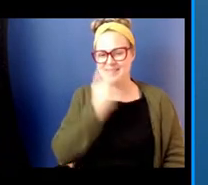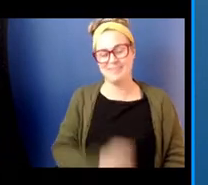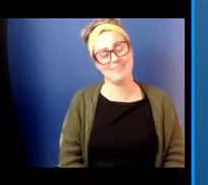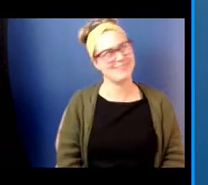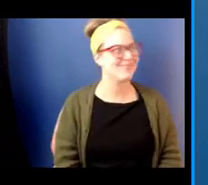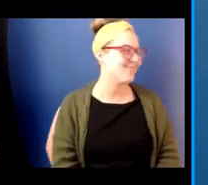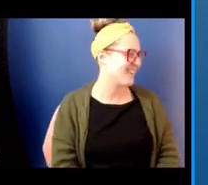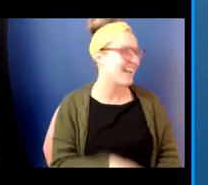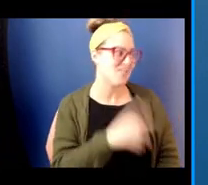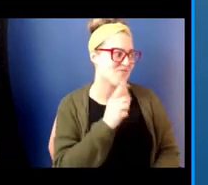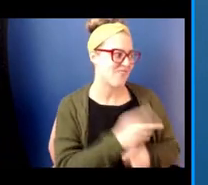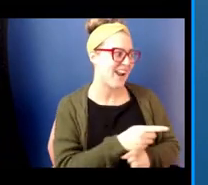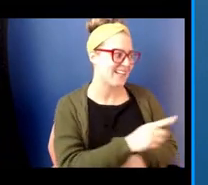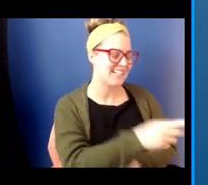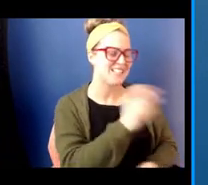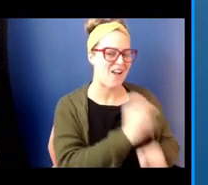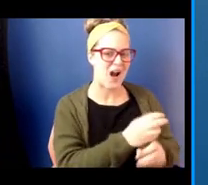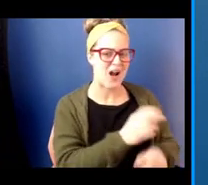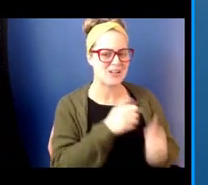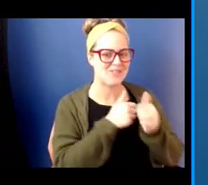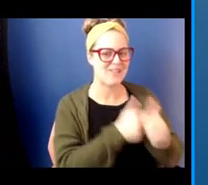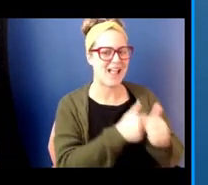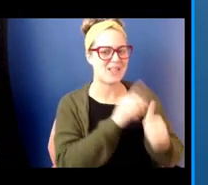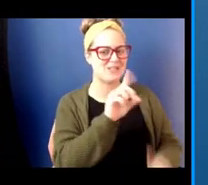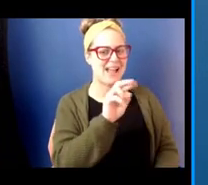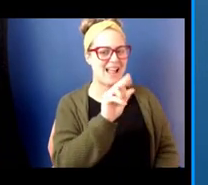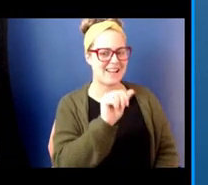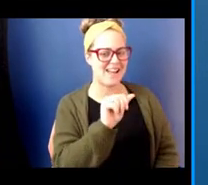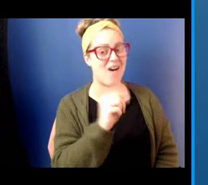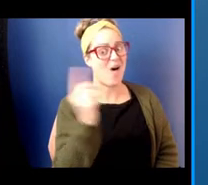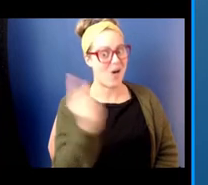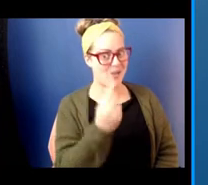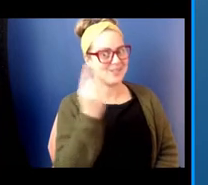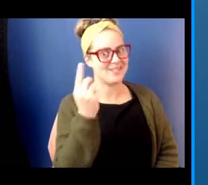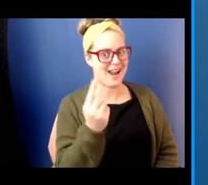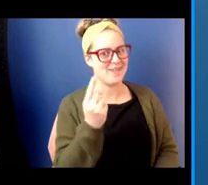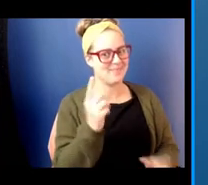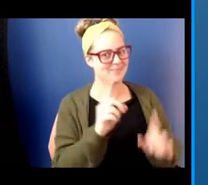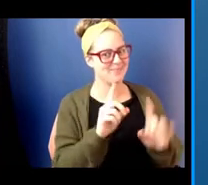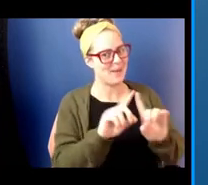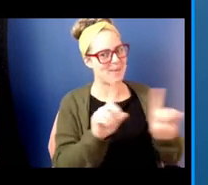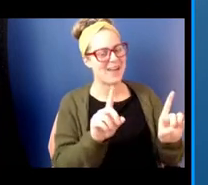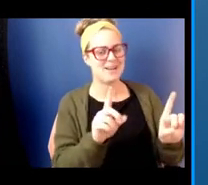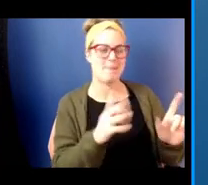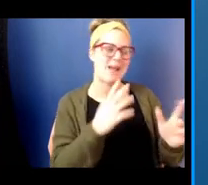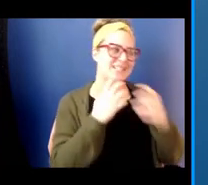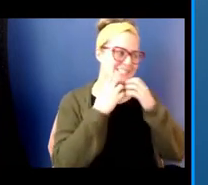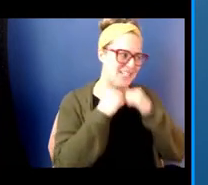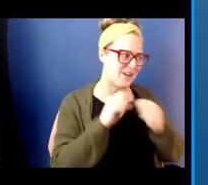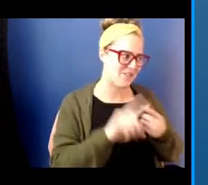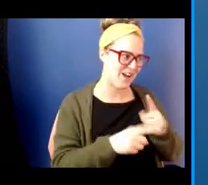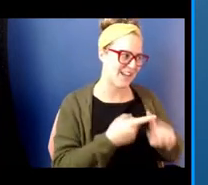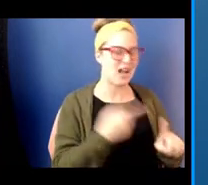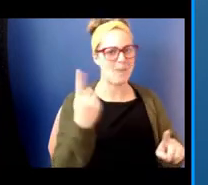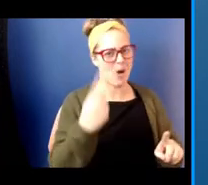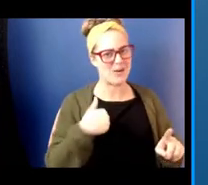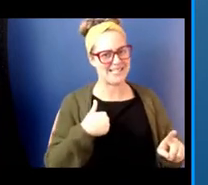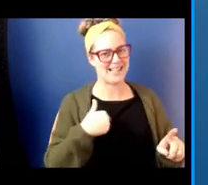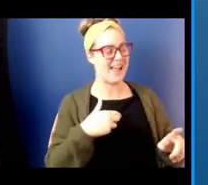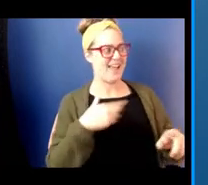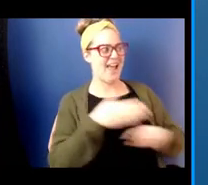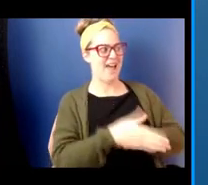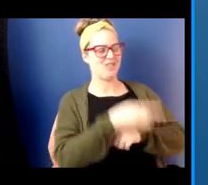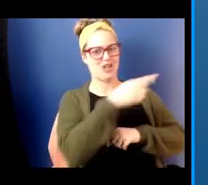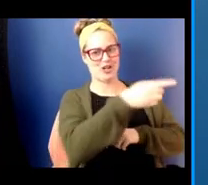my dear friend for decades now so I'm just used to it too here's what I like about this